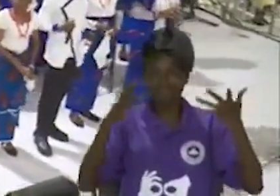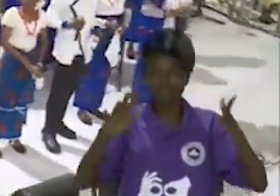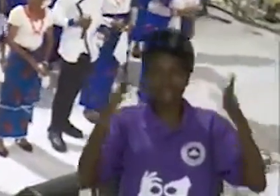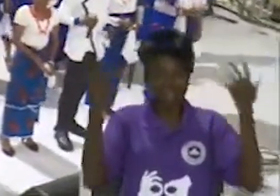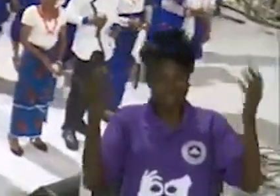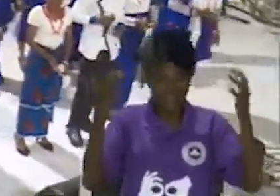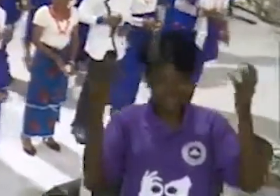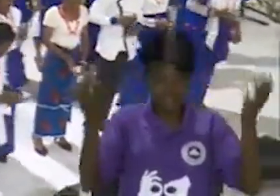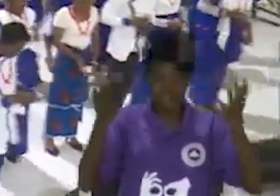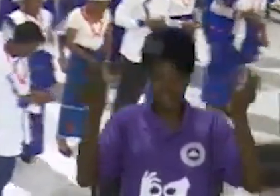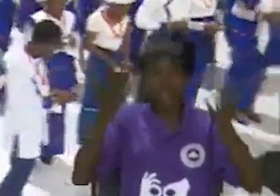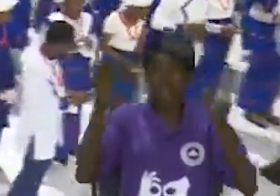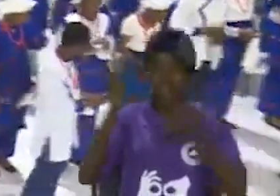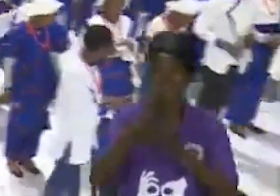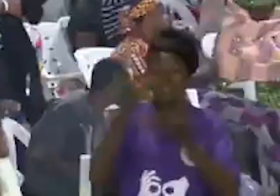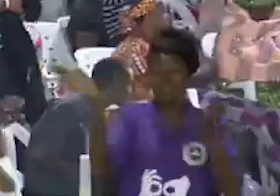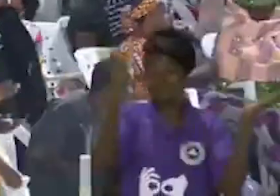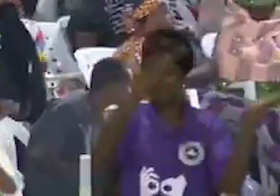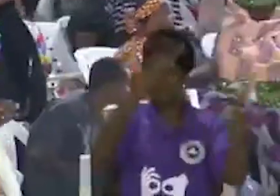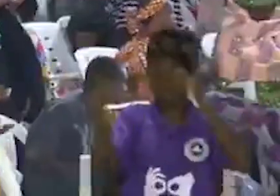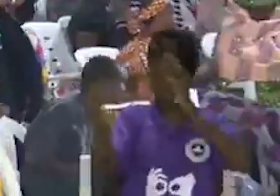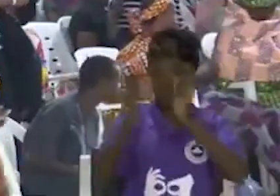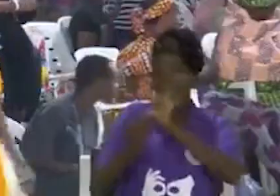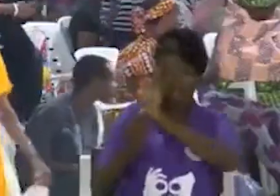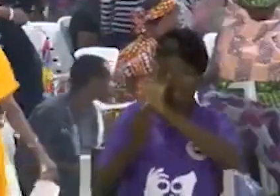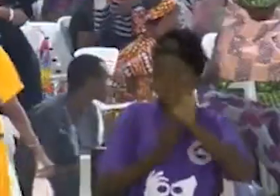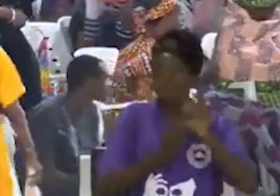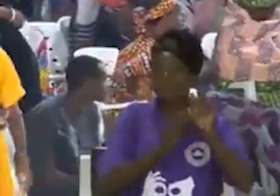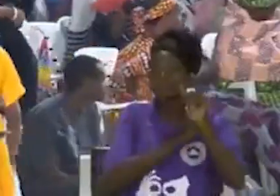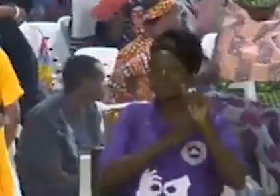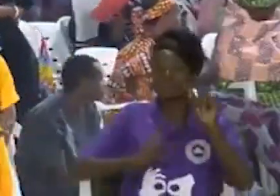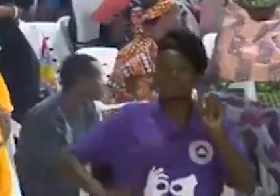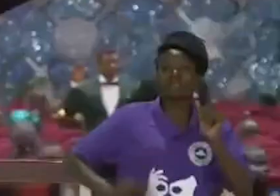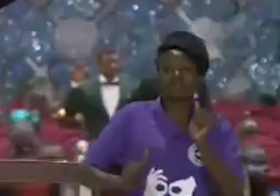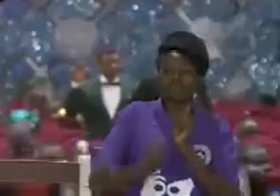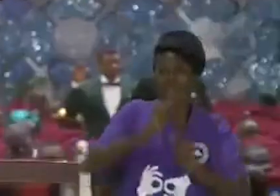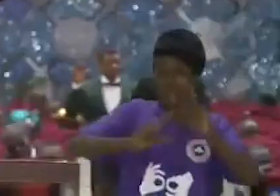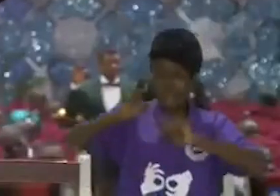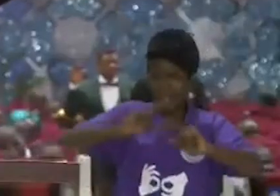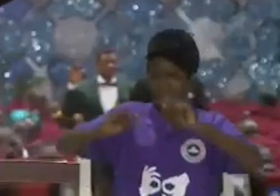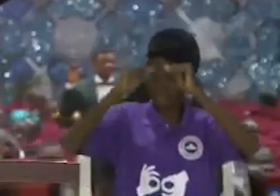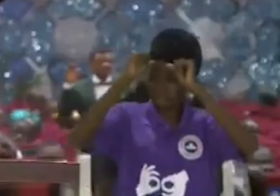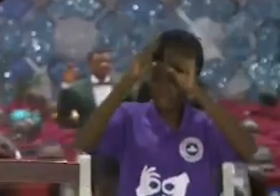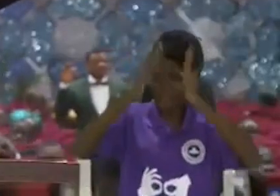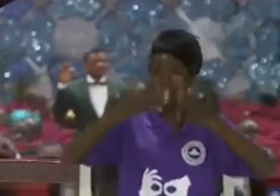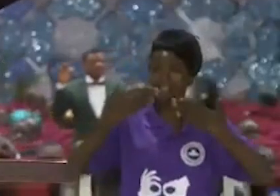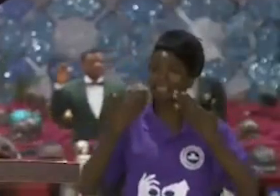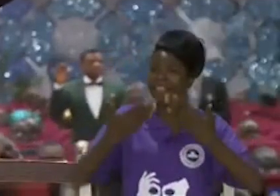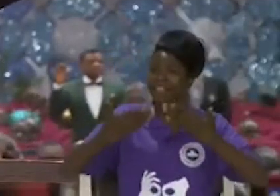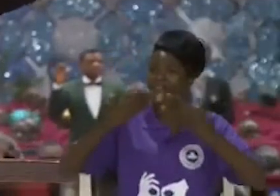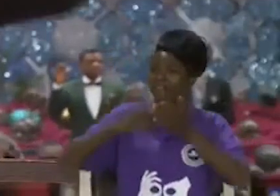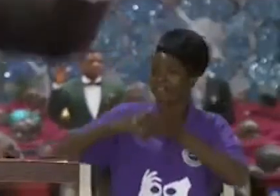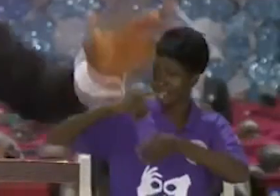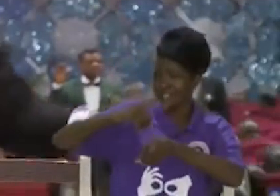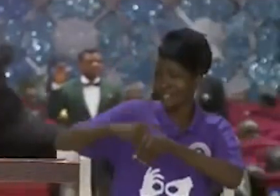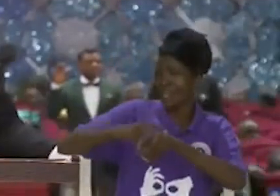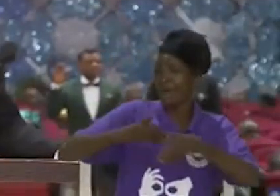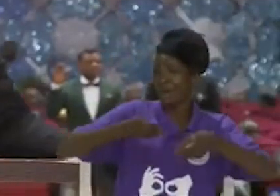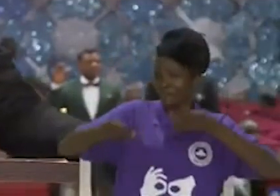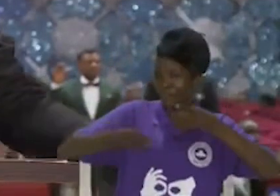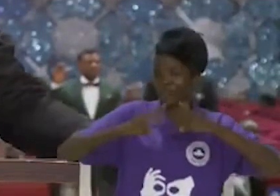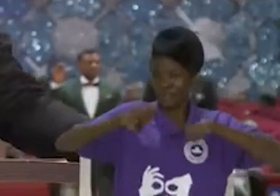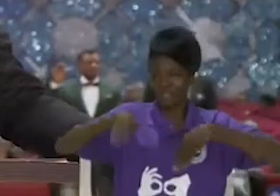Celebration, let's lift our hands and begin to magnify the Most High God. Say, Father, thank you for this season of dominion that you have given to